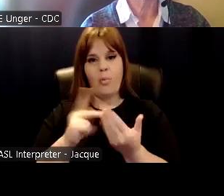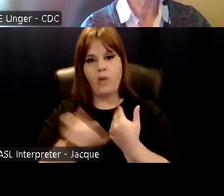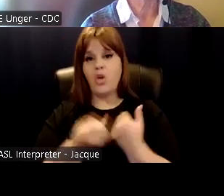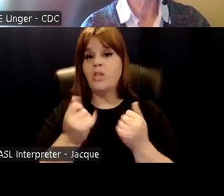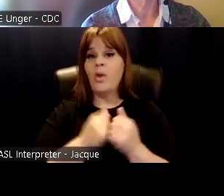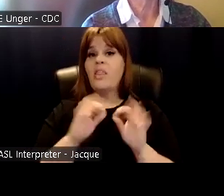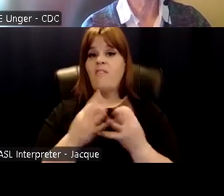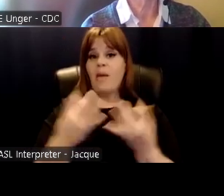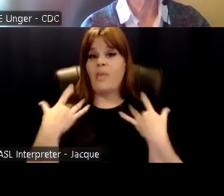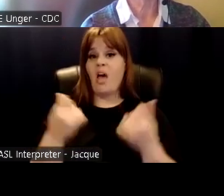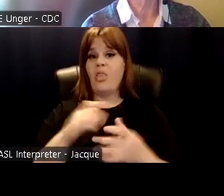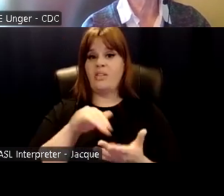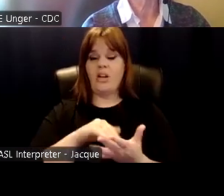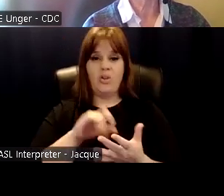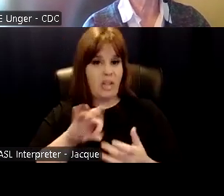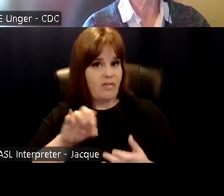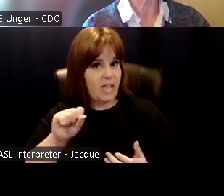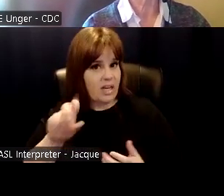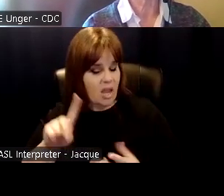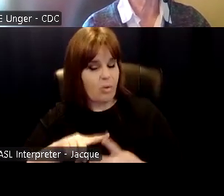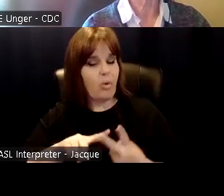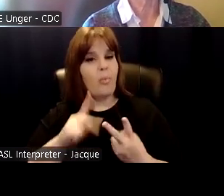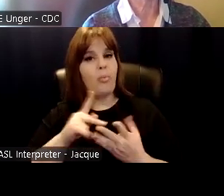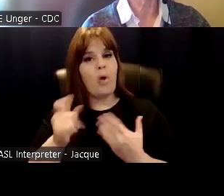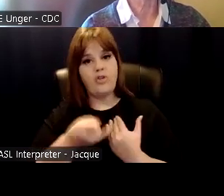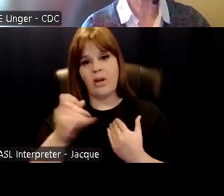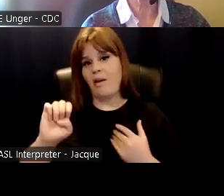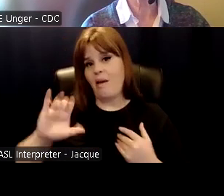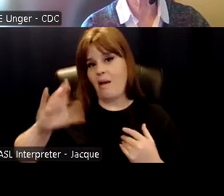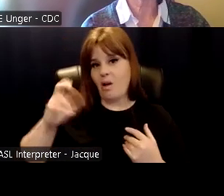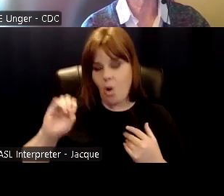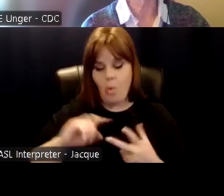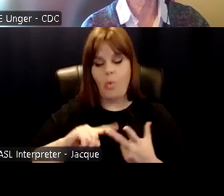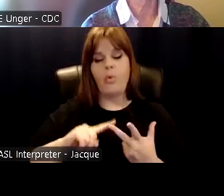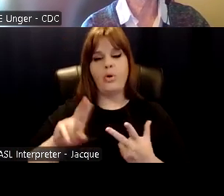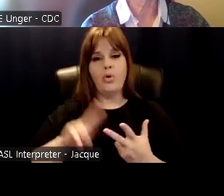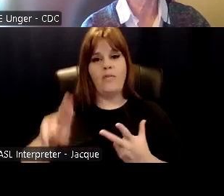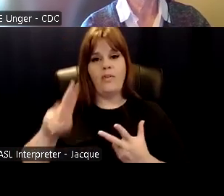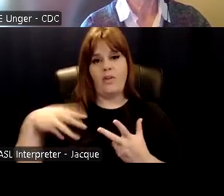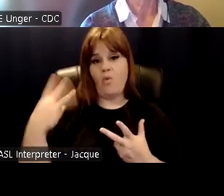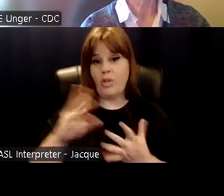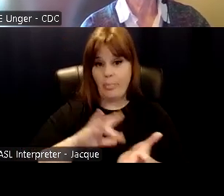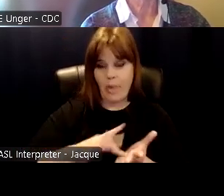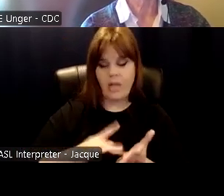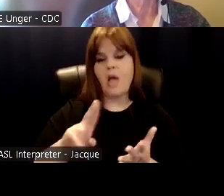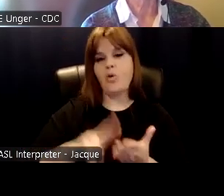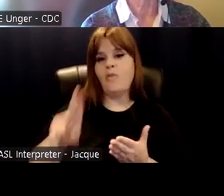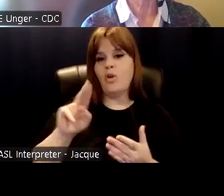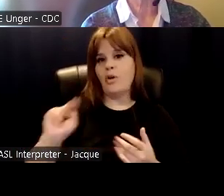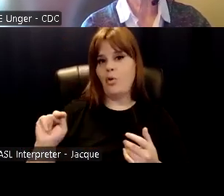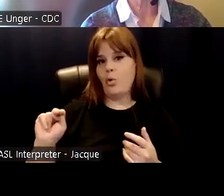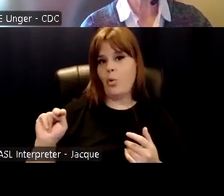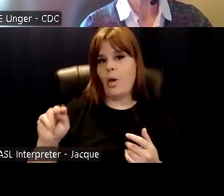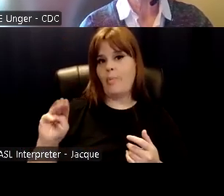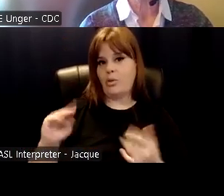of San Diego, Project ECHO, University of Washington Medicine, and the University of New Mexico Health